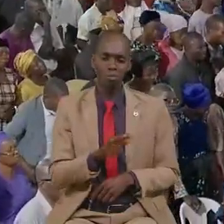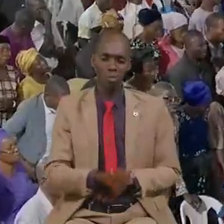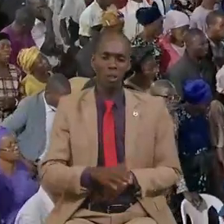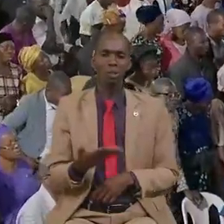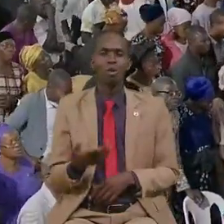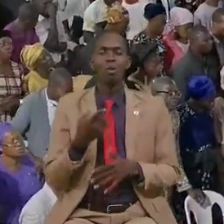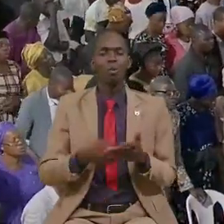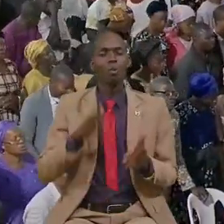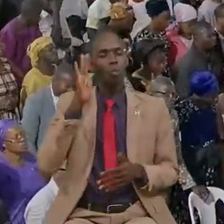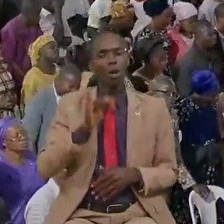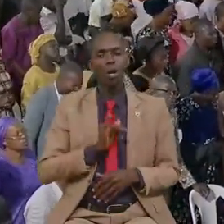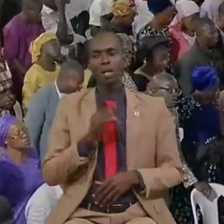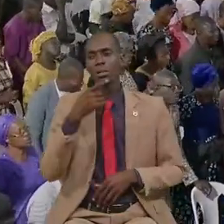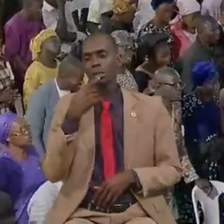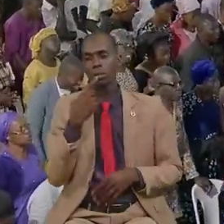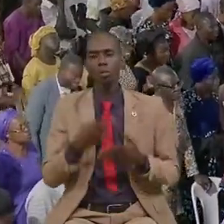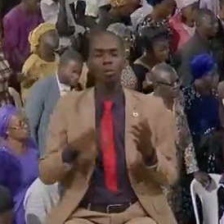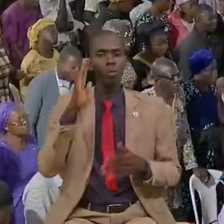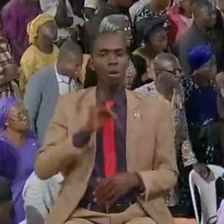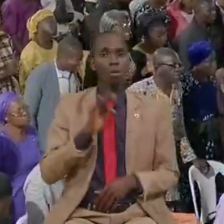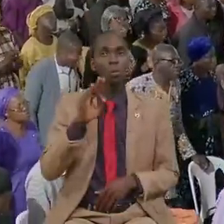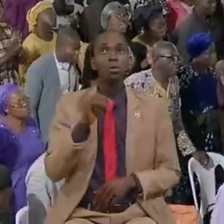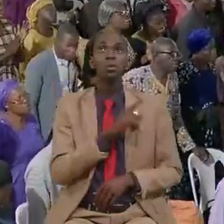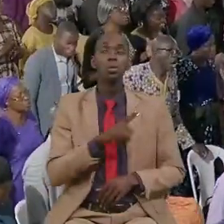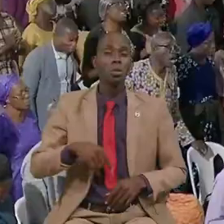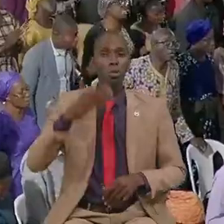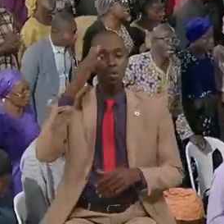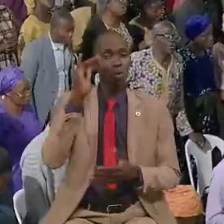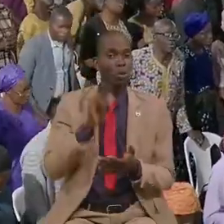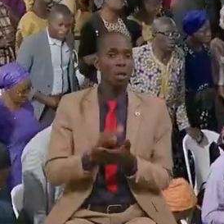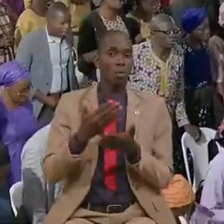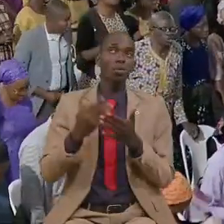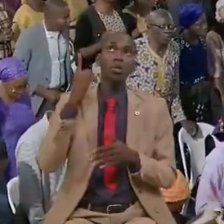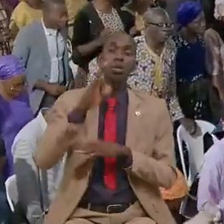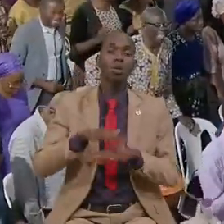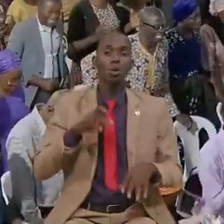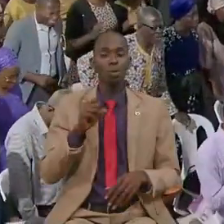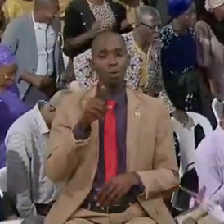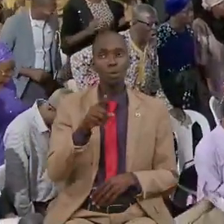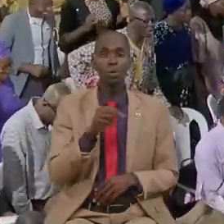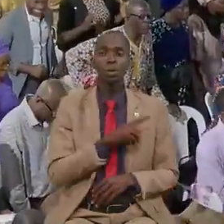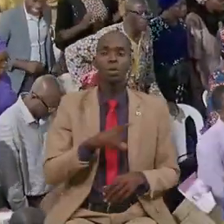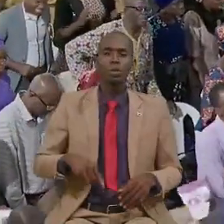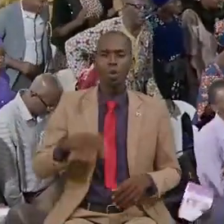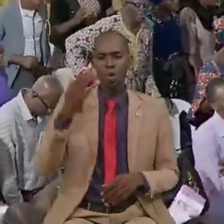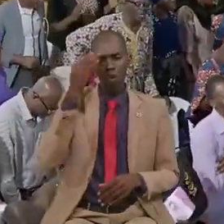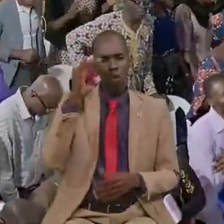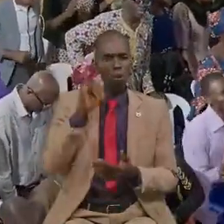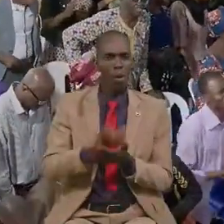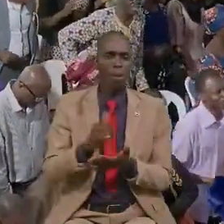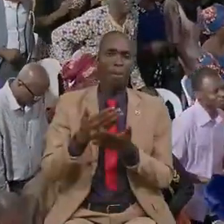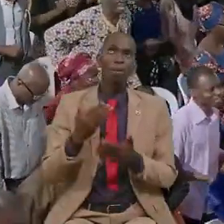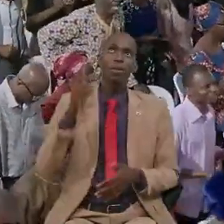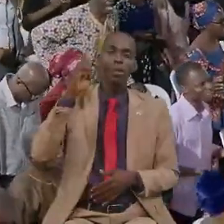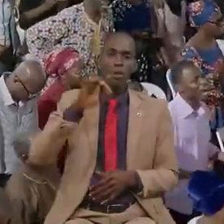say? The Lord knew that before he called you. The Lord knew that before he appointed